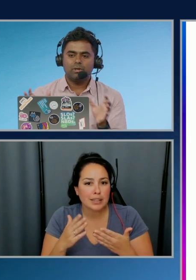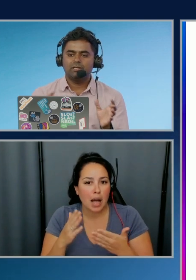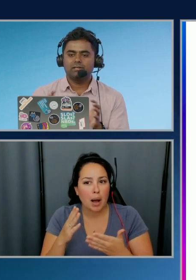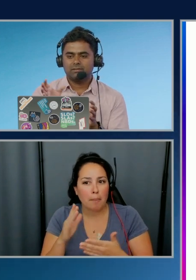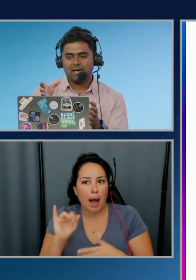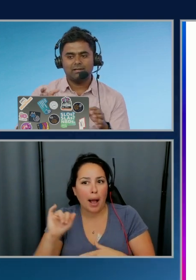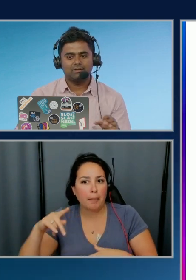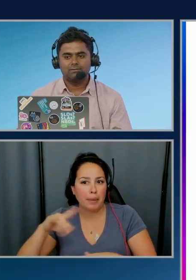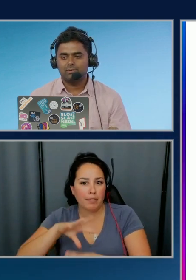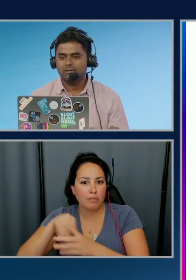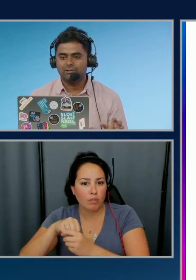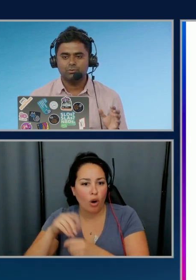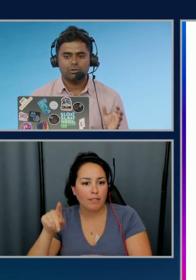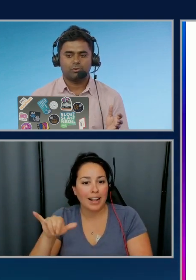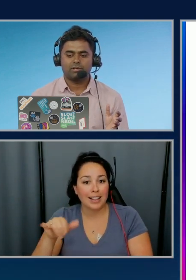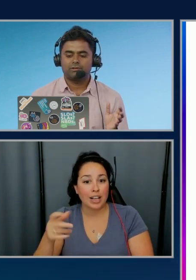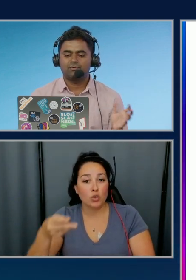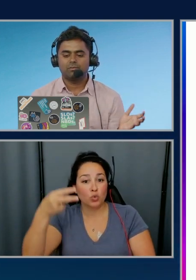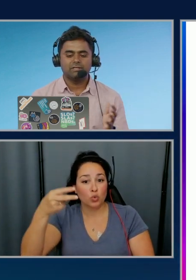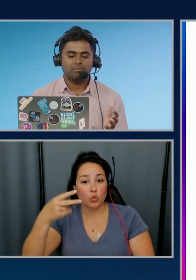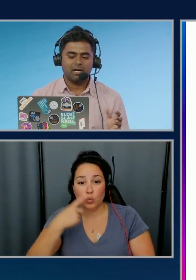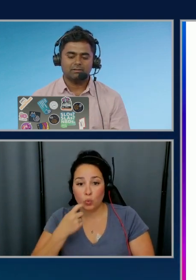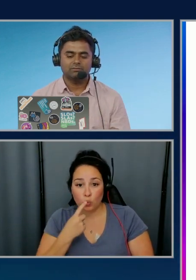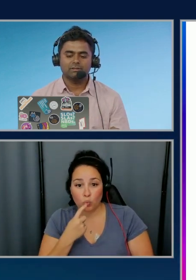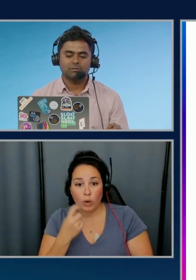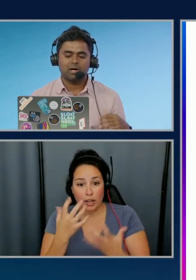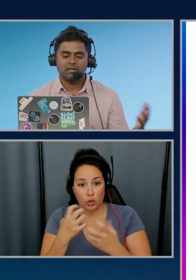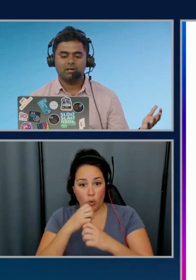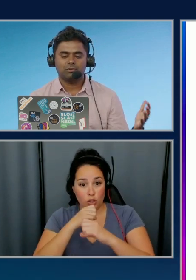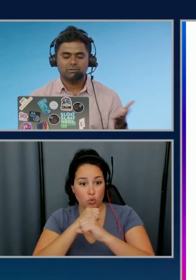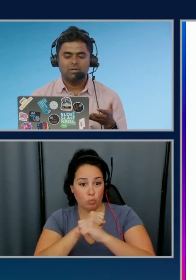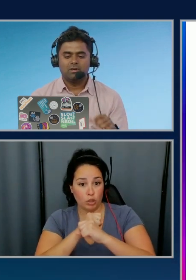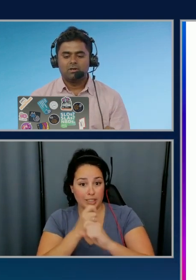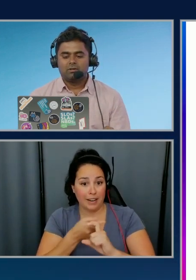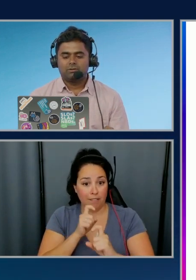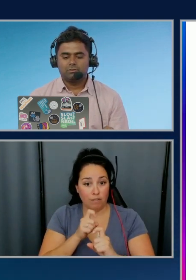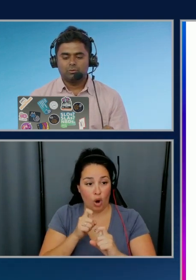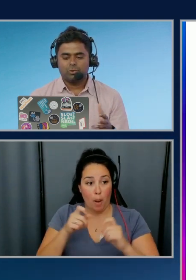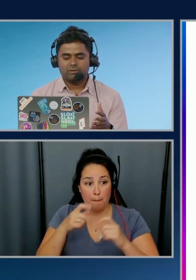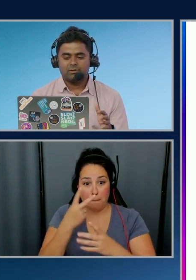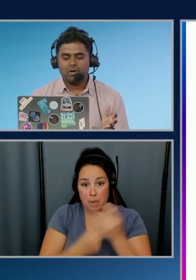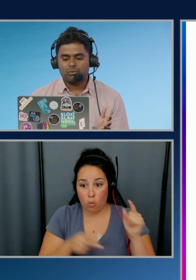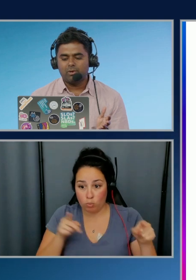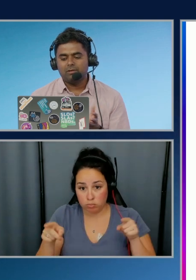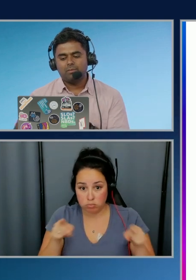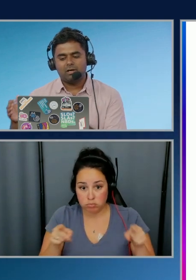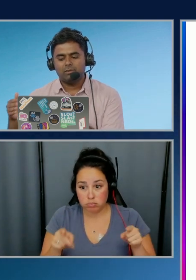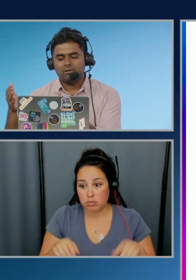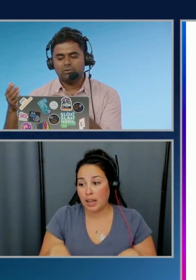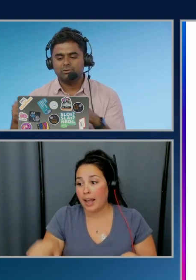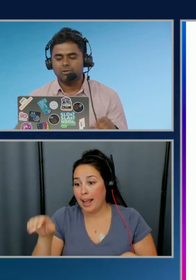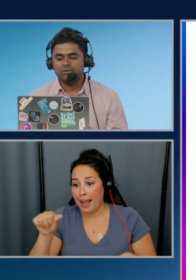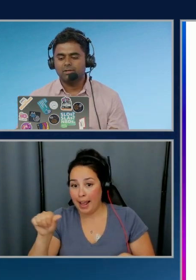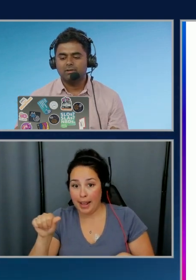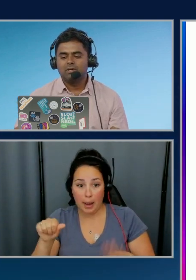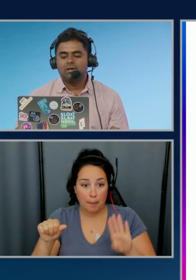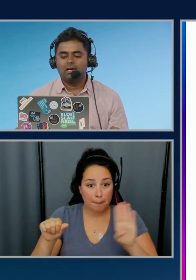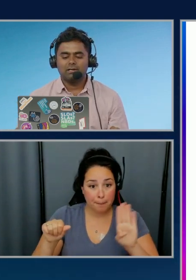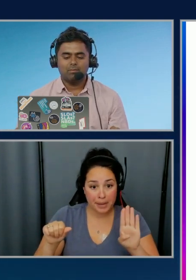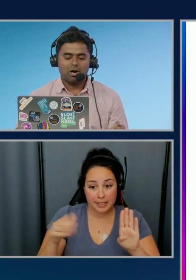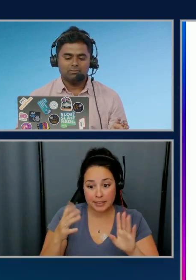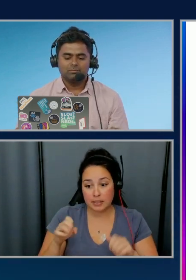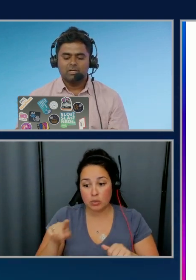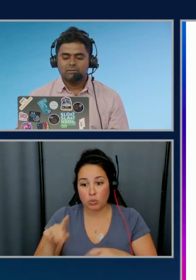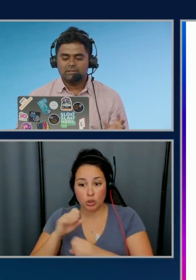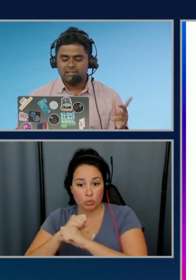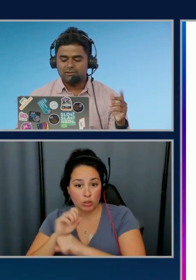are the 2 areas highlighted in red that you want to protect from either party, right? So party A wants to protect their prompt query, party B wants to protect their